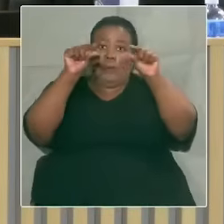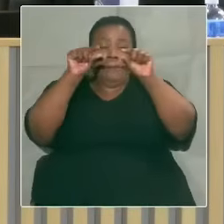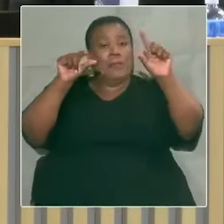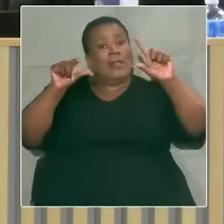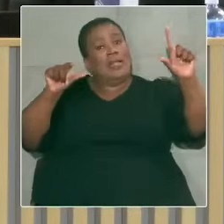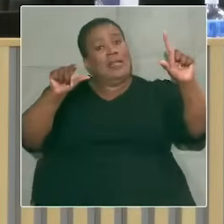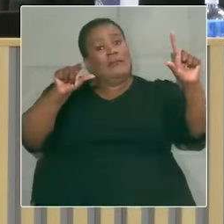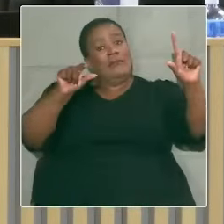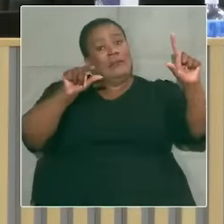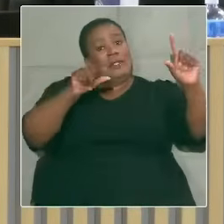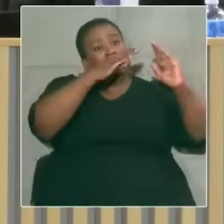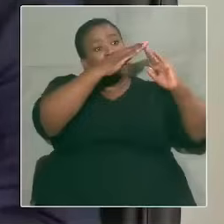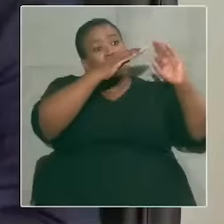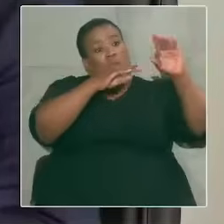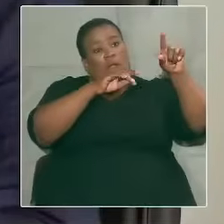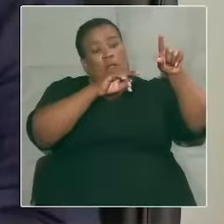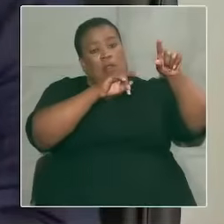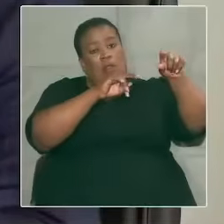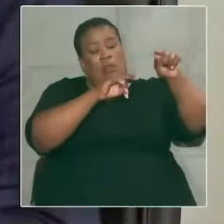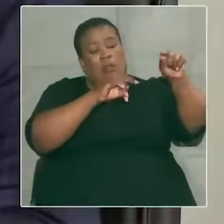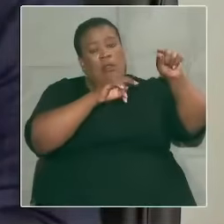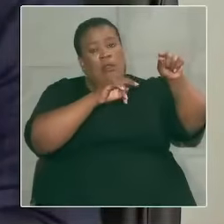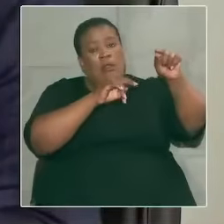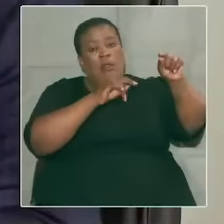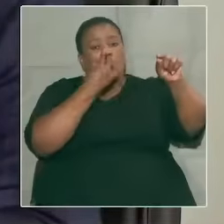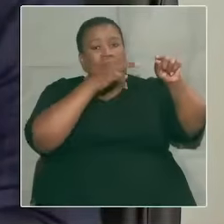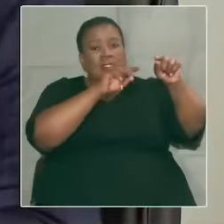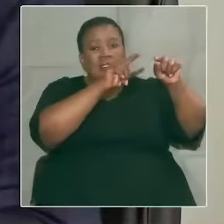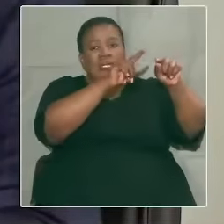left corner, you'll find the